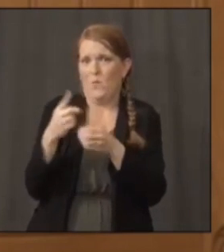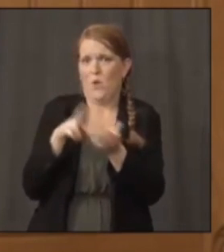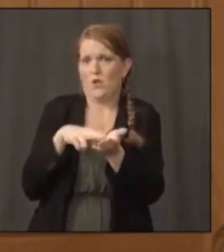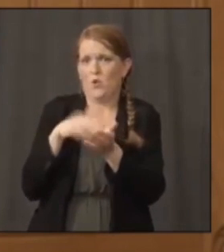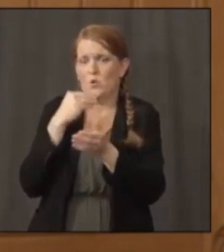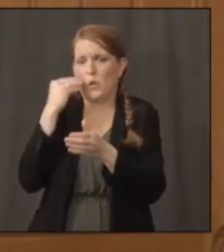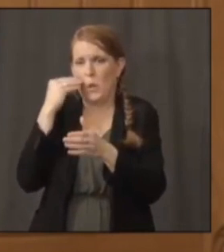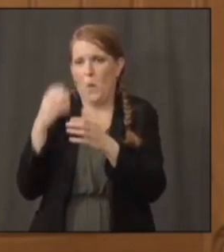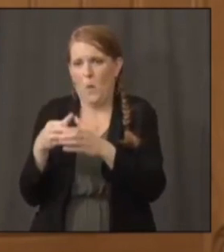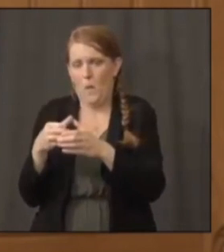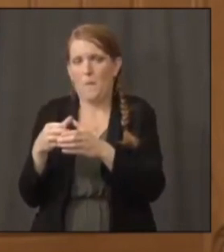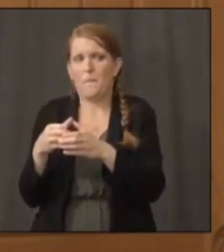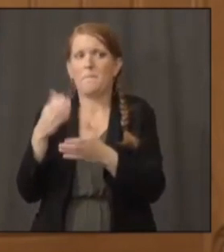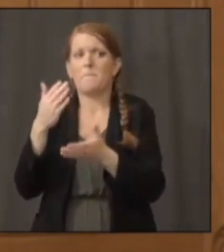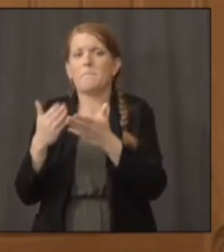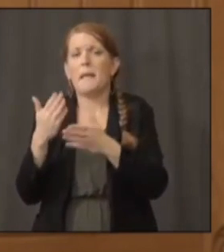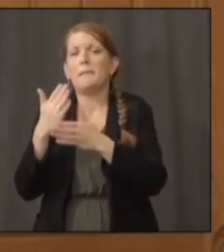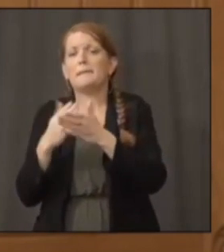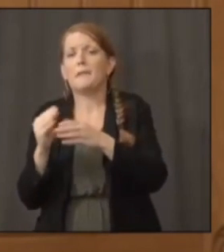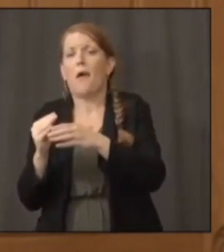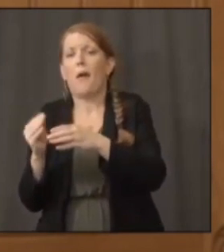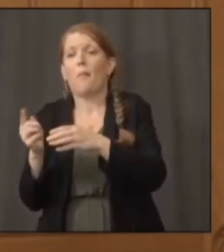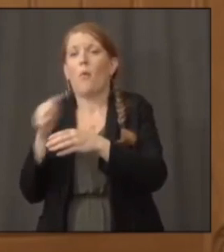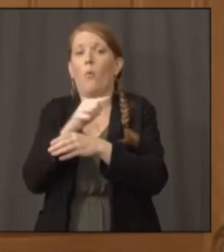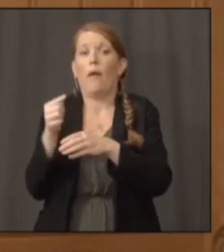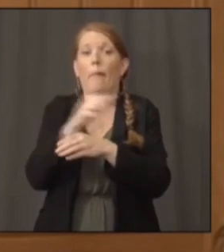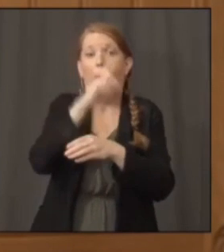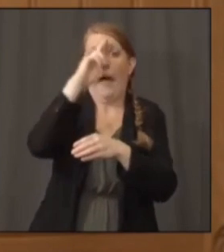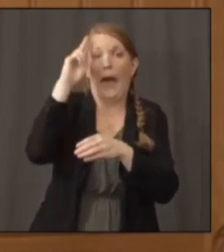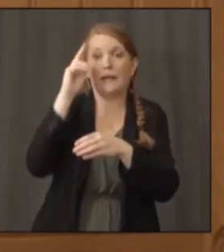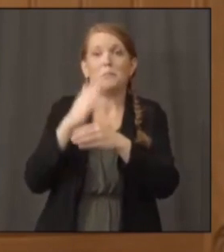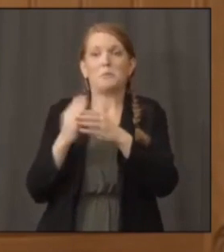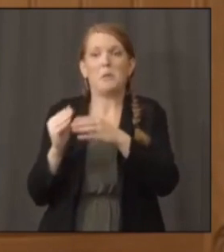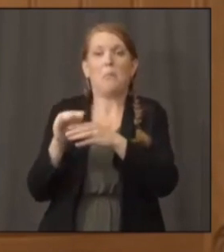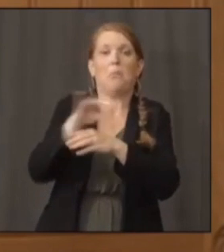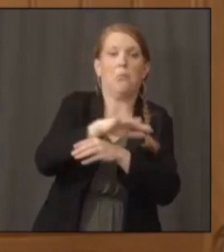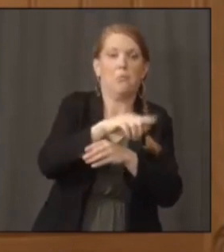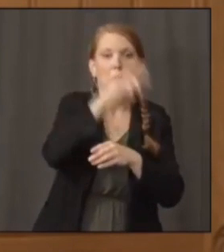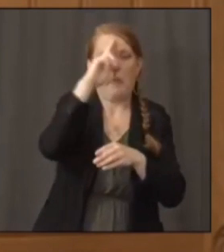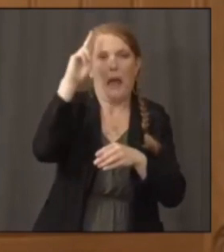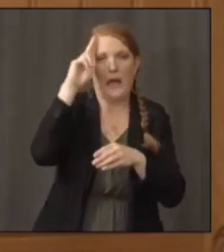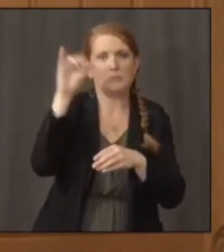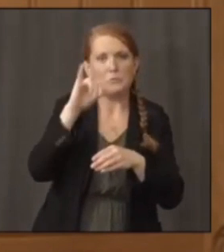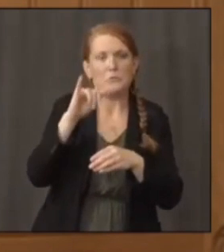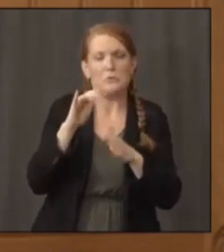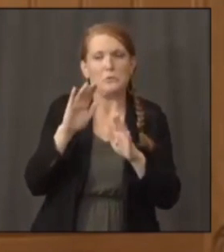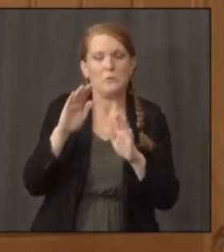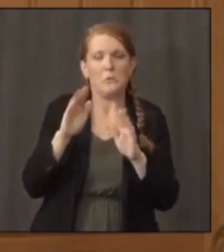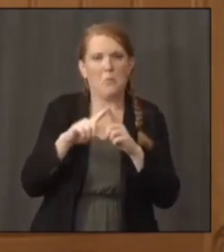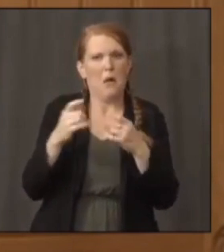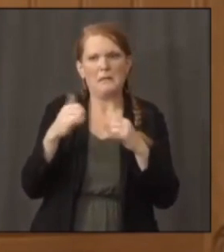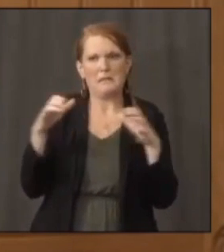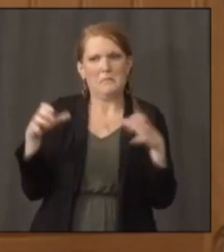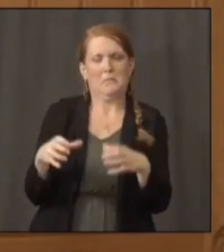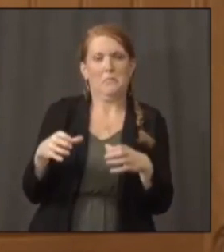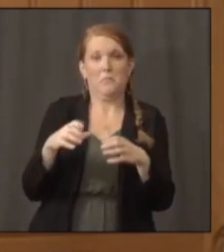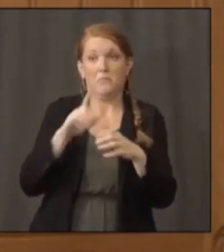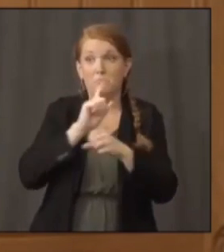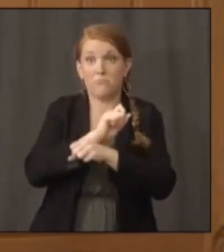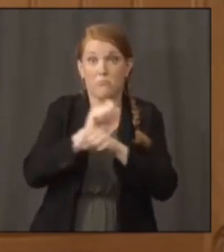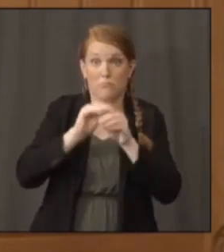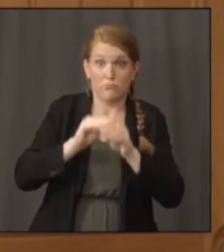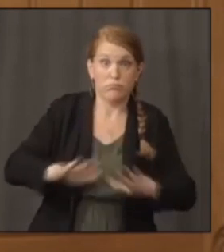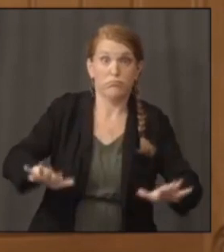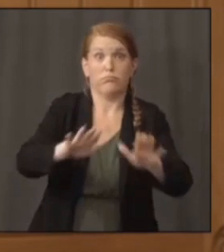and perhaps some bleed over into the local hospital as well. But it doesn't appear any evidence at this point that there's a community